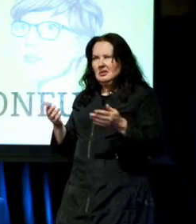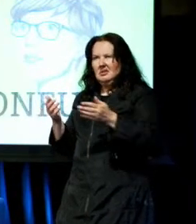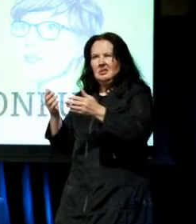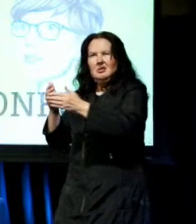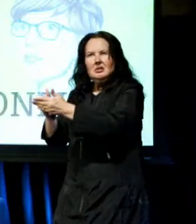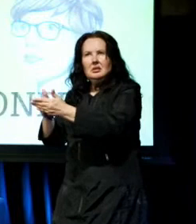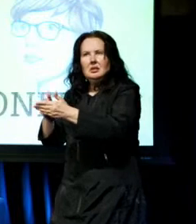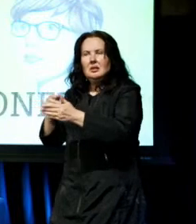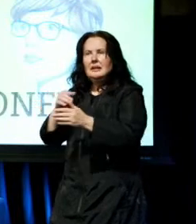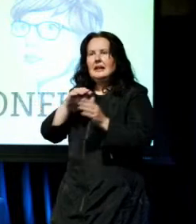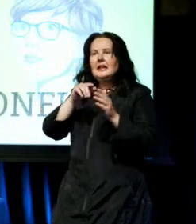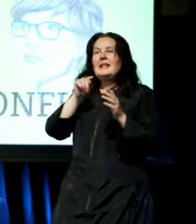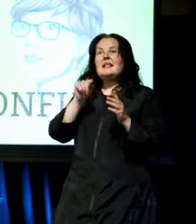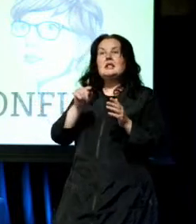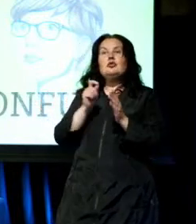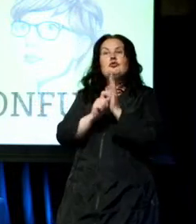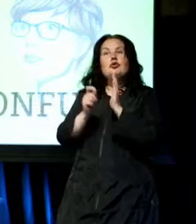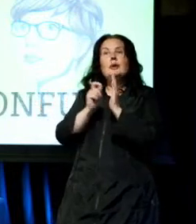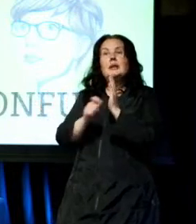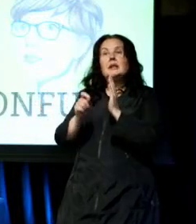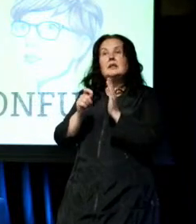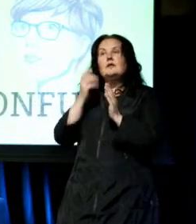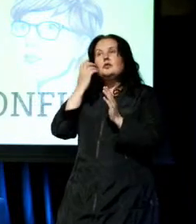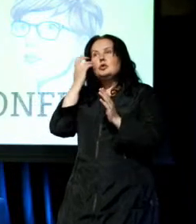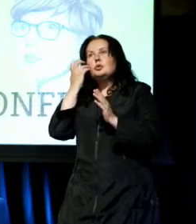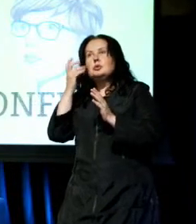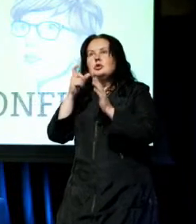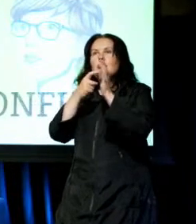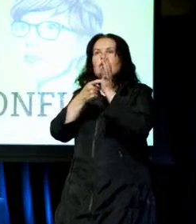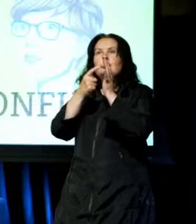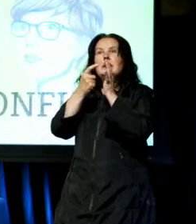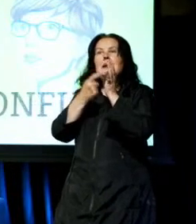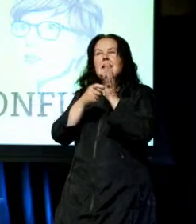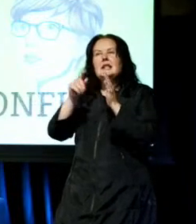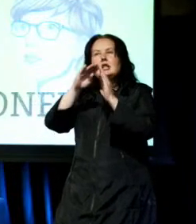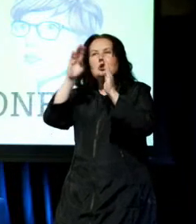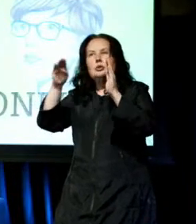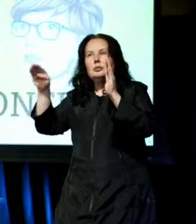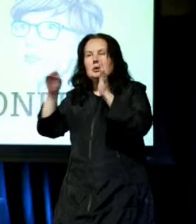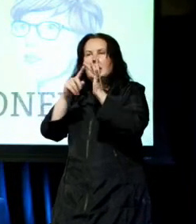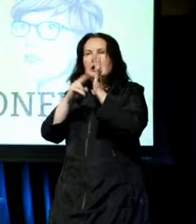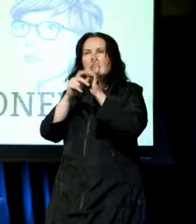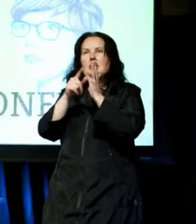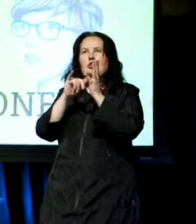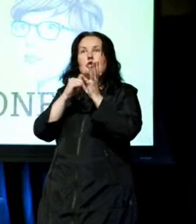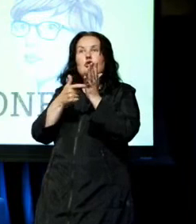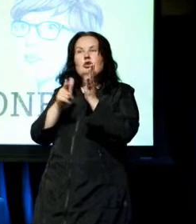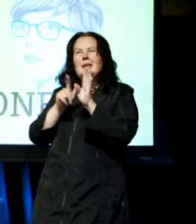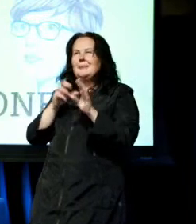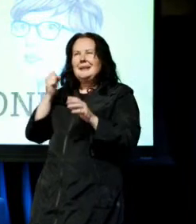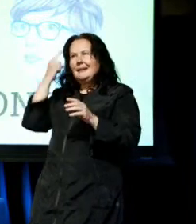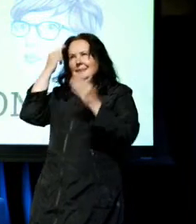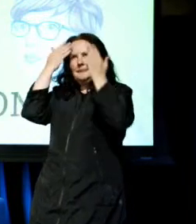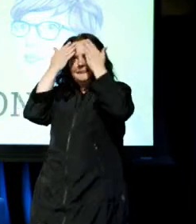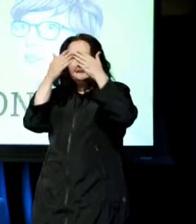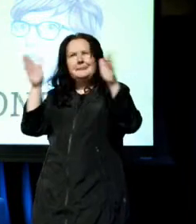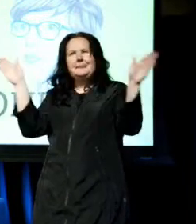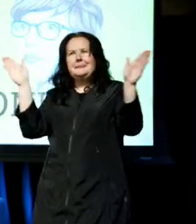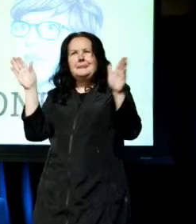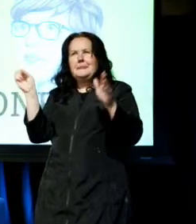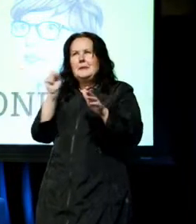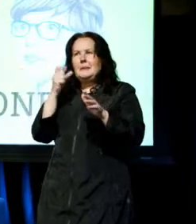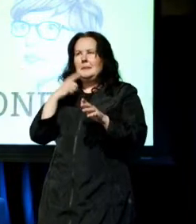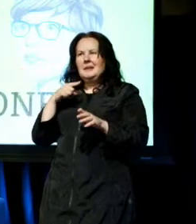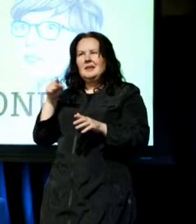industry would do well to think more laterally as well, because I think the industry has a hard